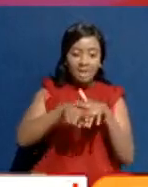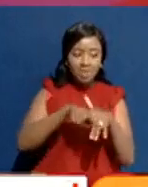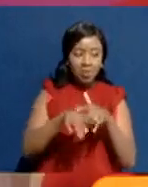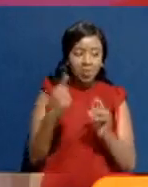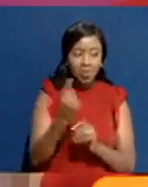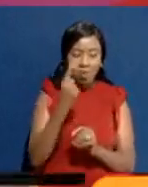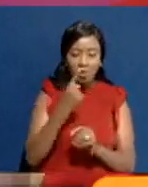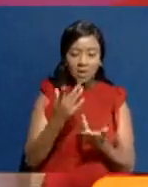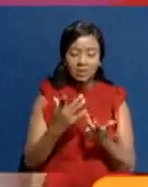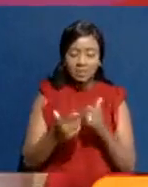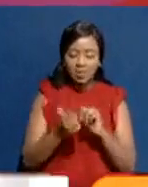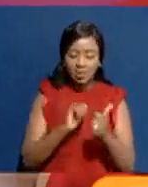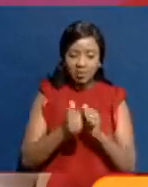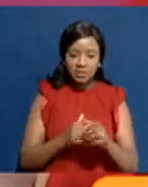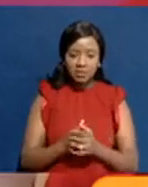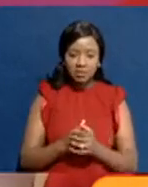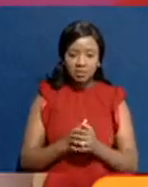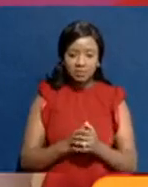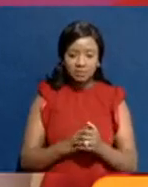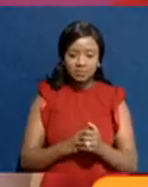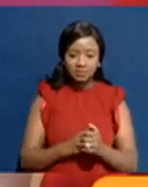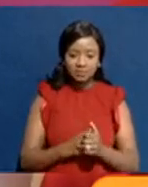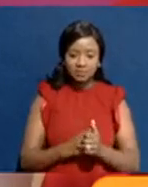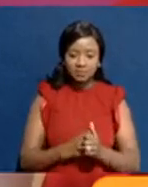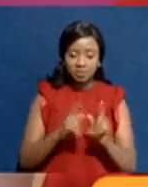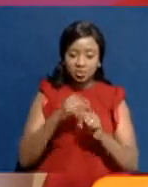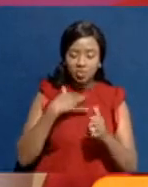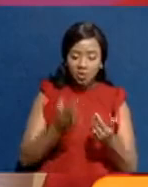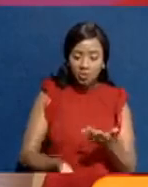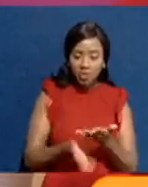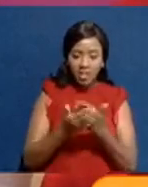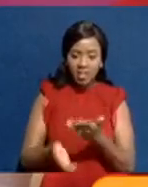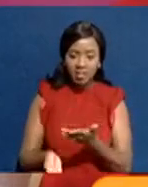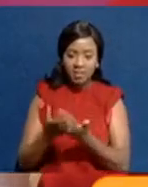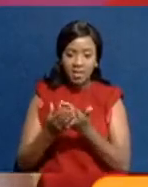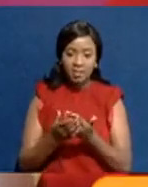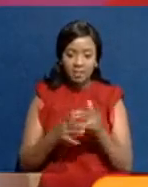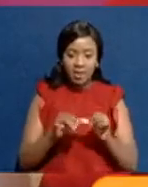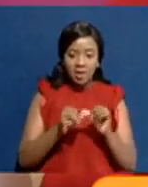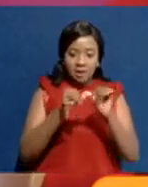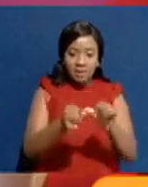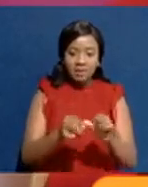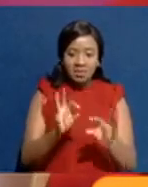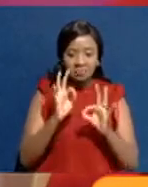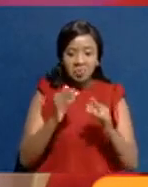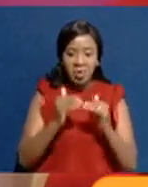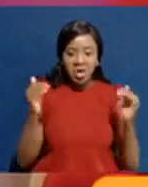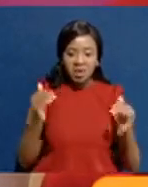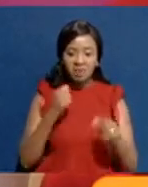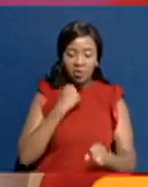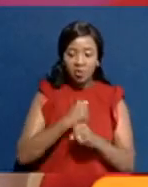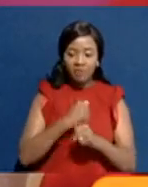like a bar game or anything. It's actually a sport that can help you maintain a decent level of